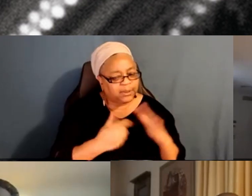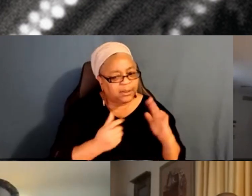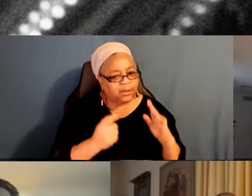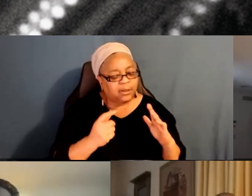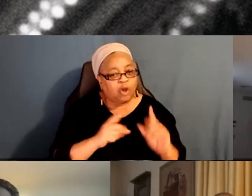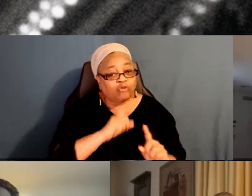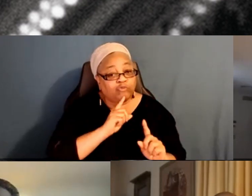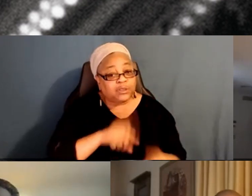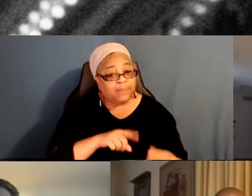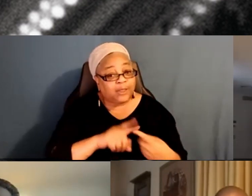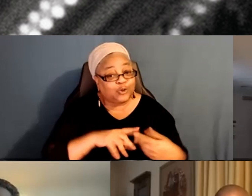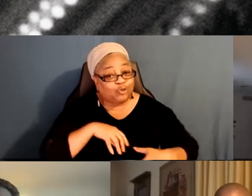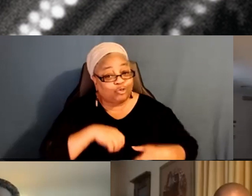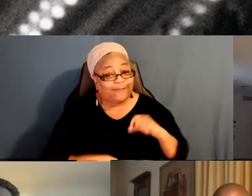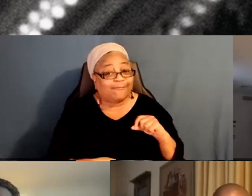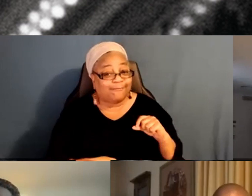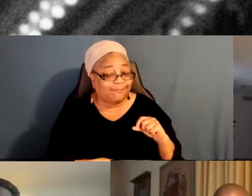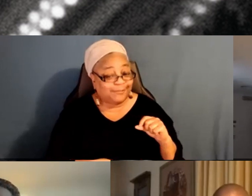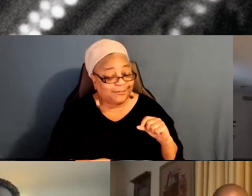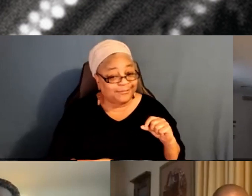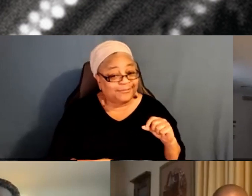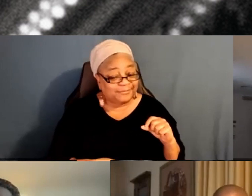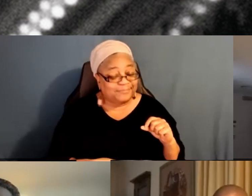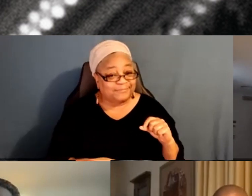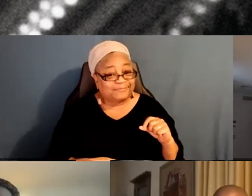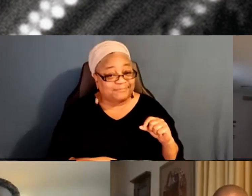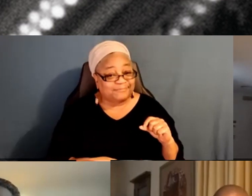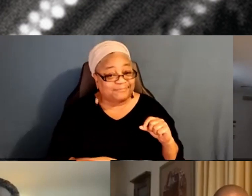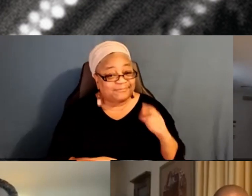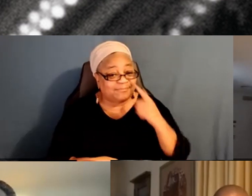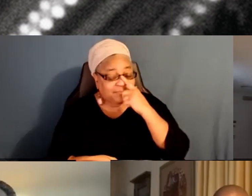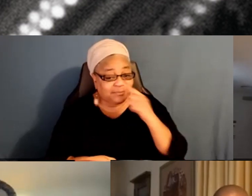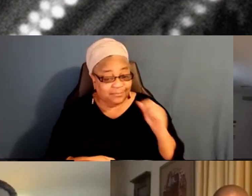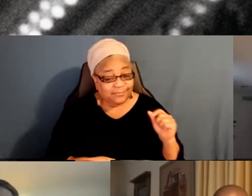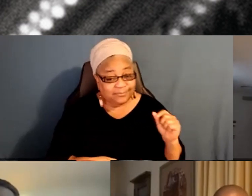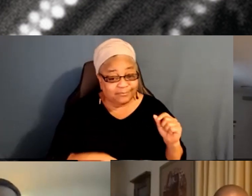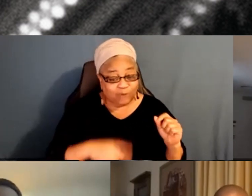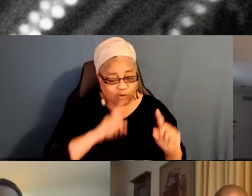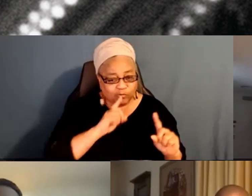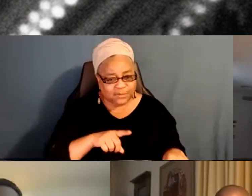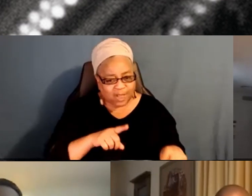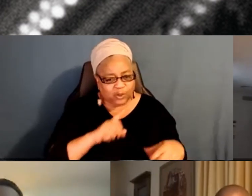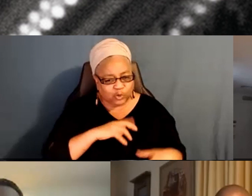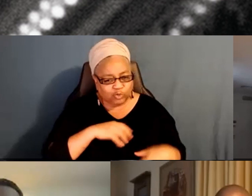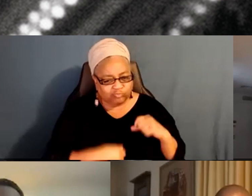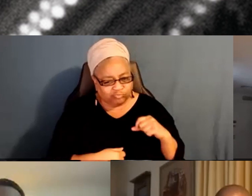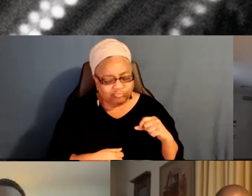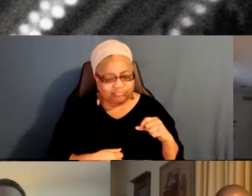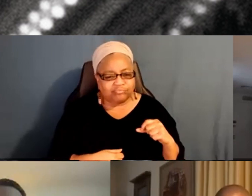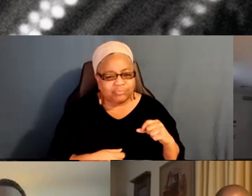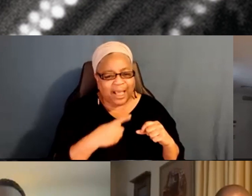grief, right? Most profoundly responding to the sort of